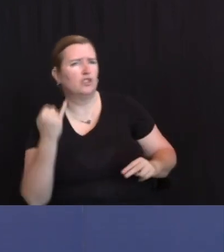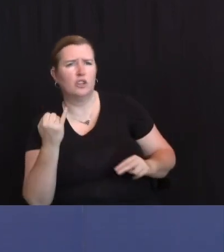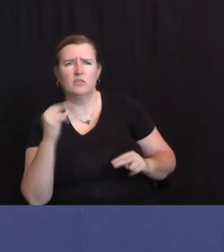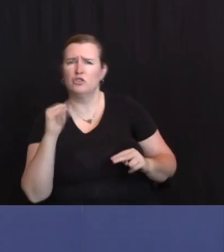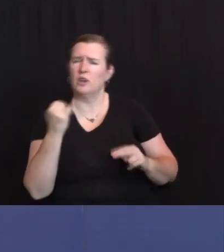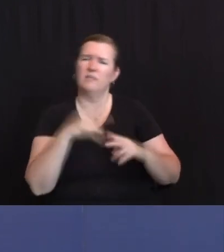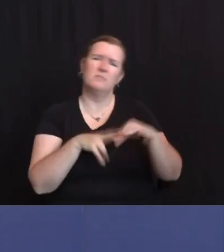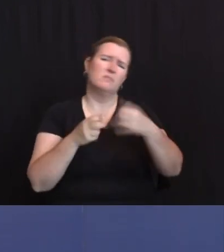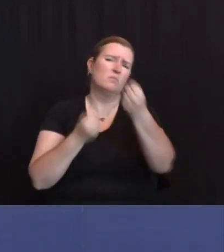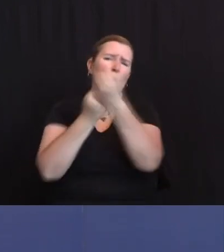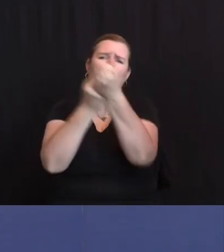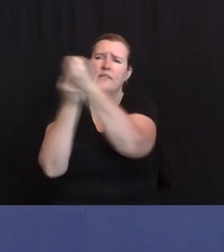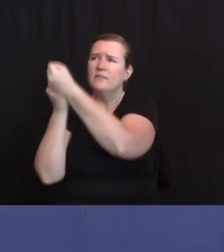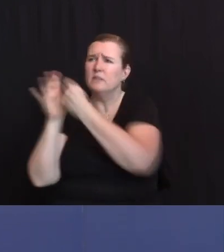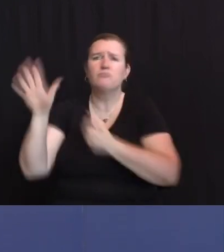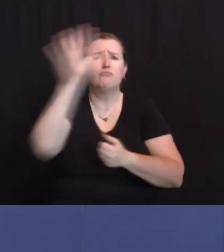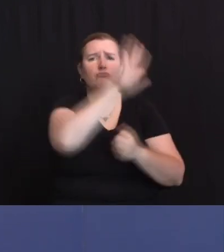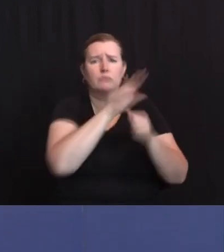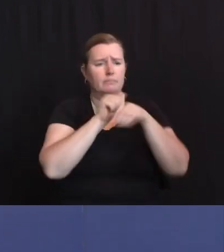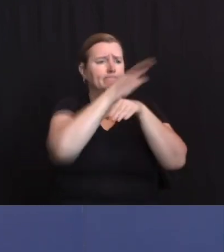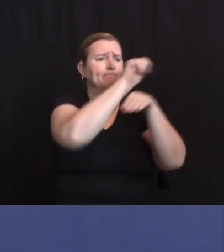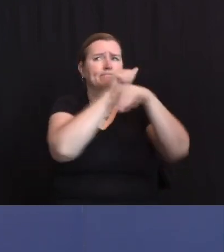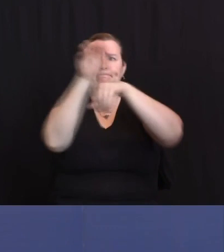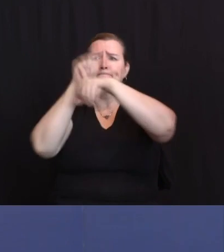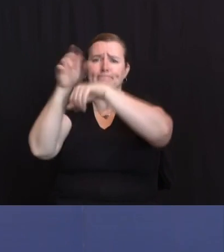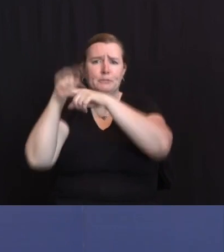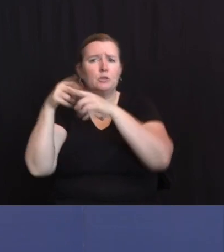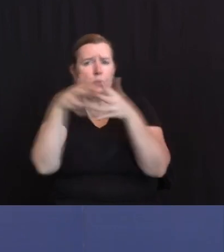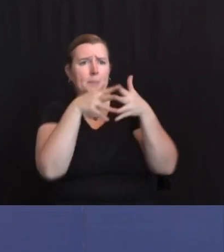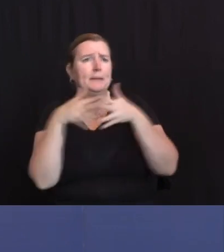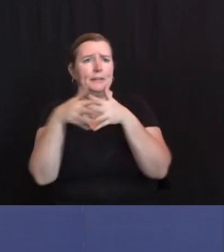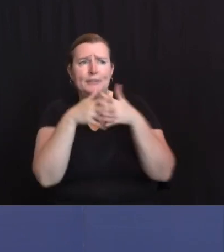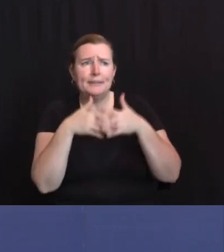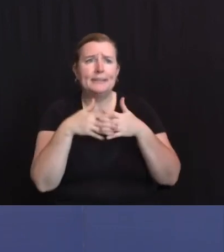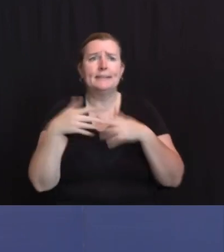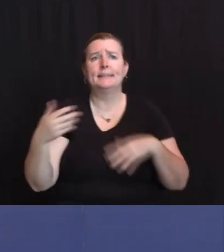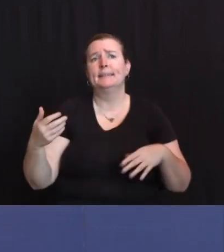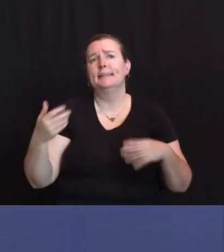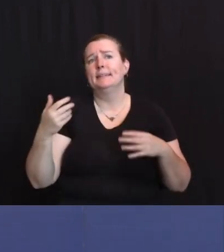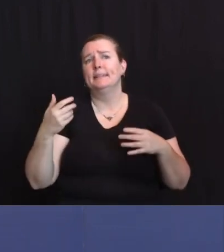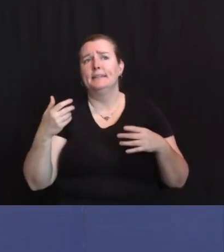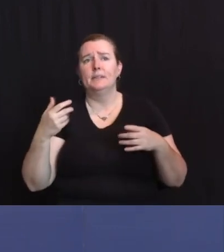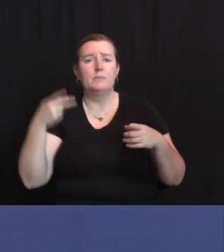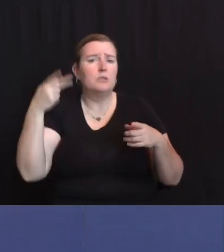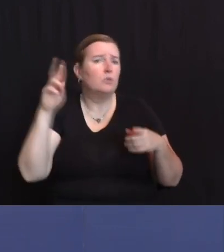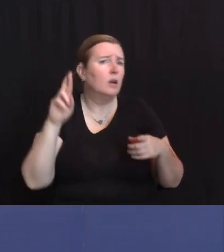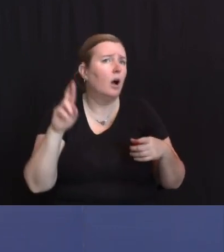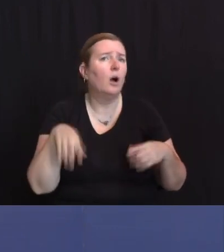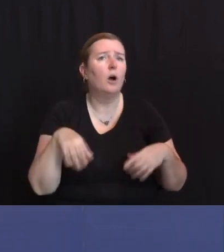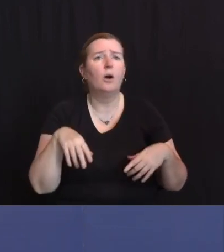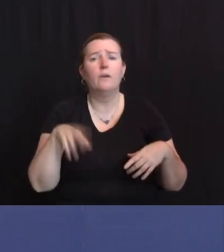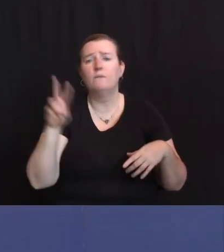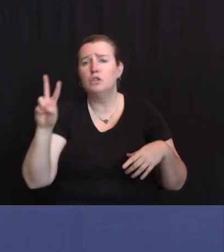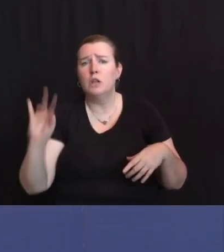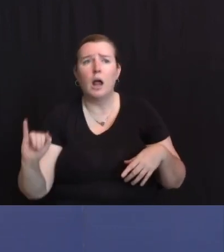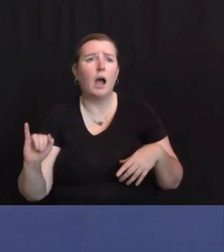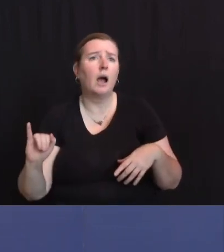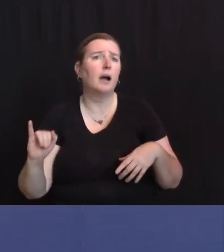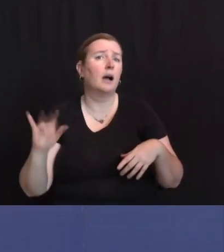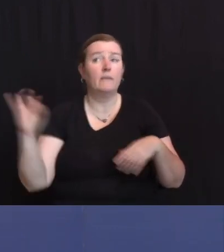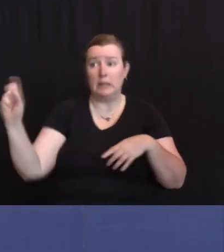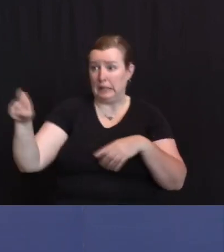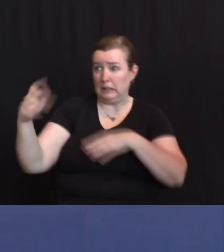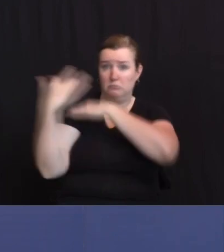union, from Hawaii to Texas to California to Florida to Puerto Rico to Virgin Islands. When the bell rings, we typically do